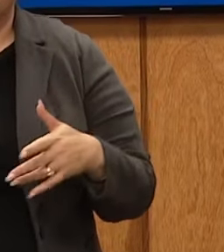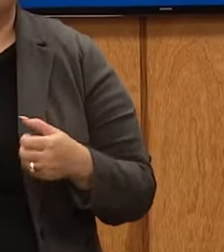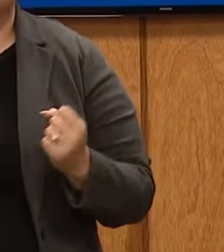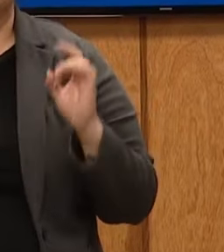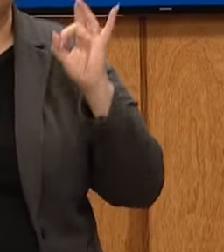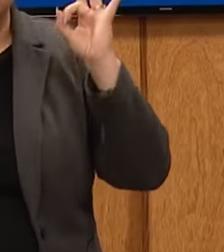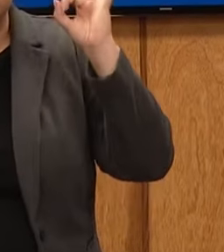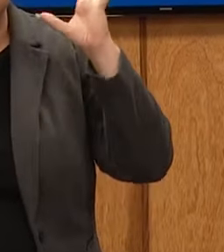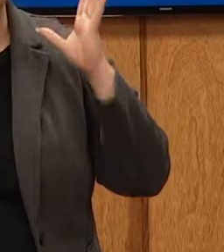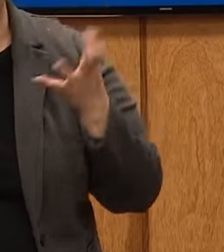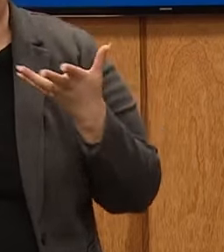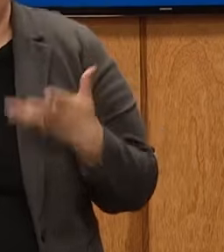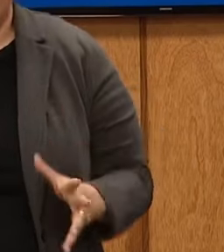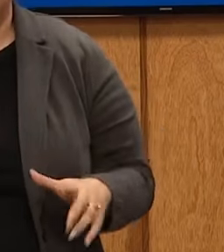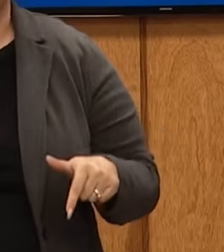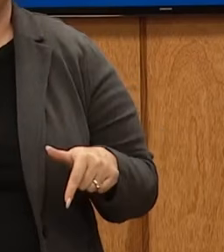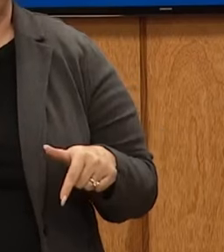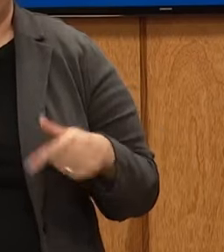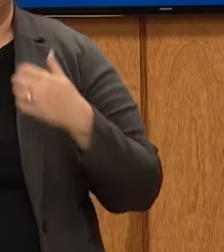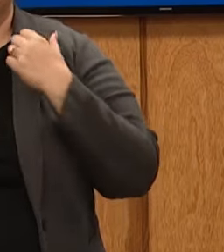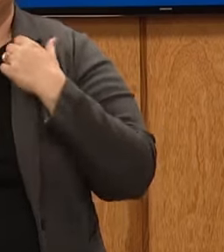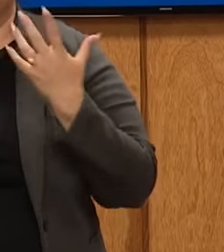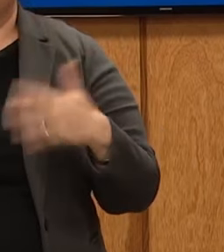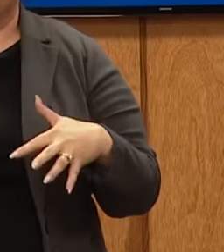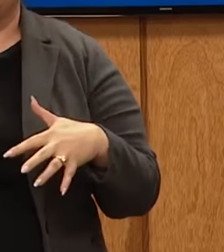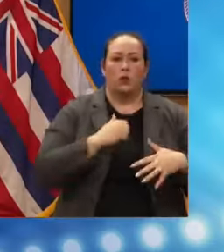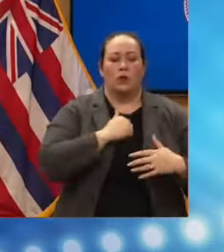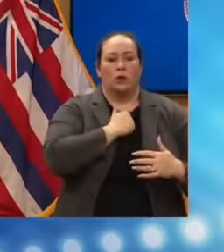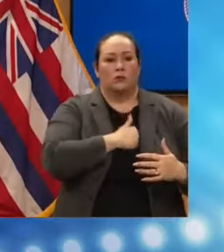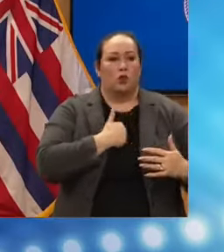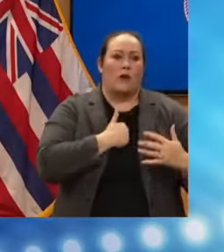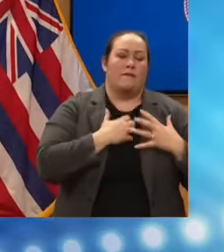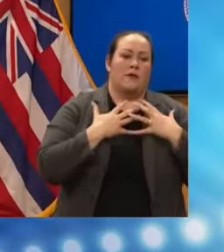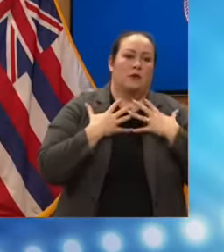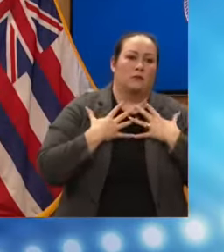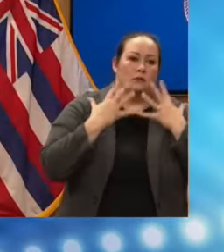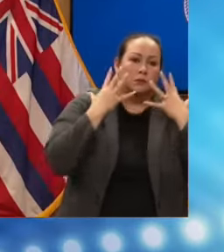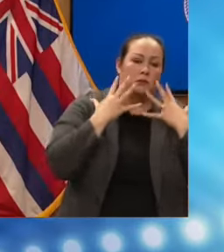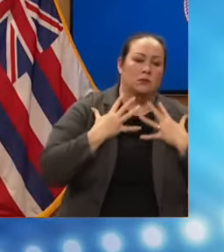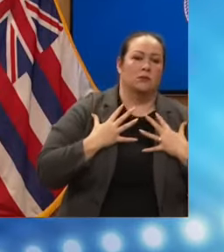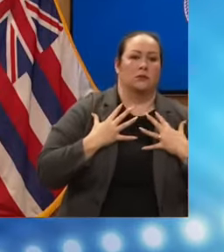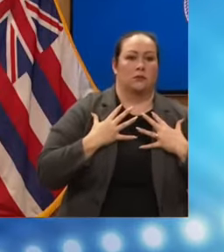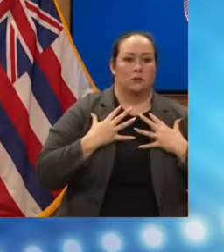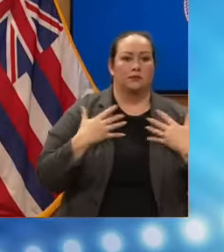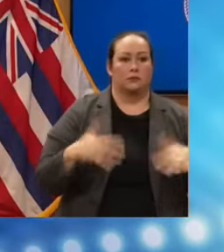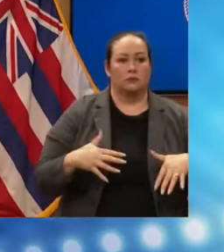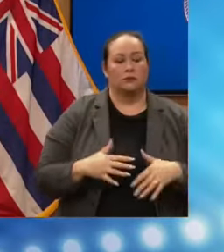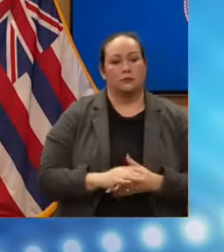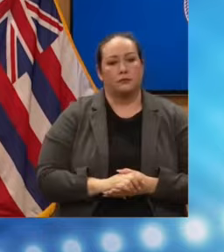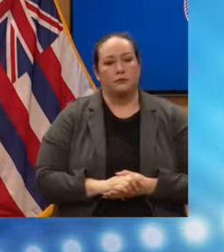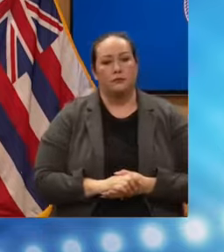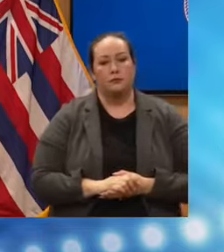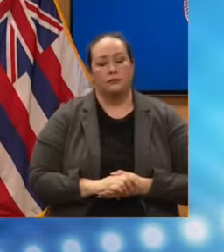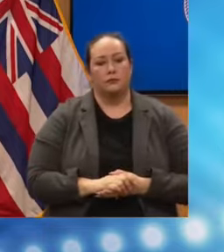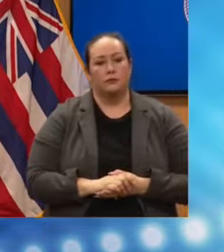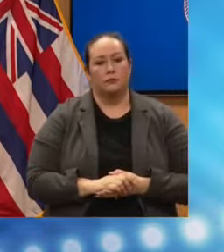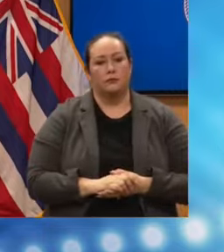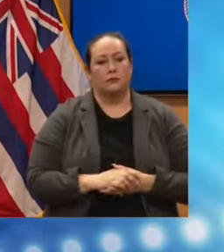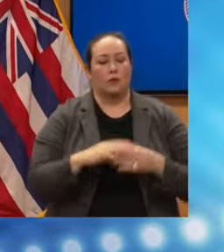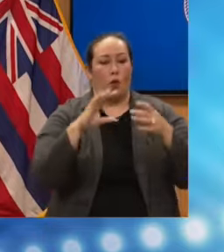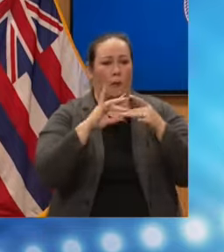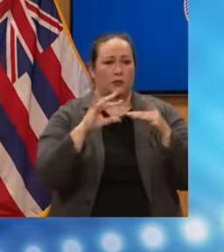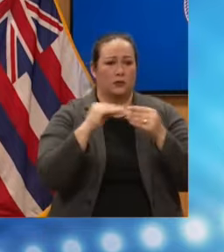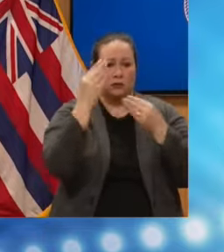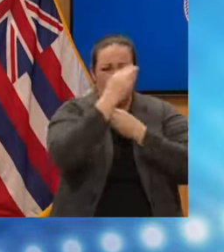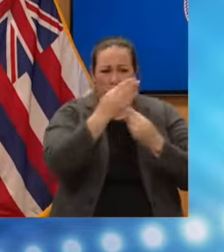and probably inconsolable grief. I think for us, the message is we're going to try our